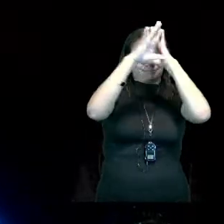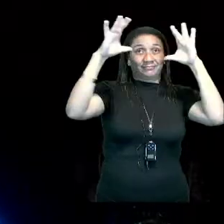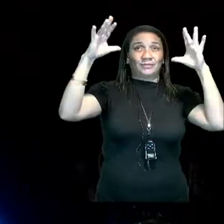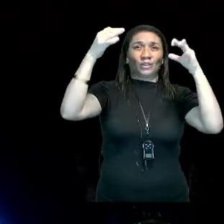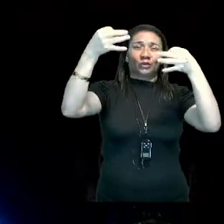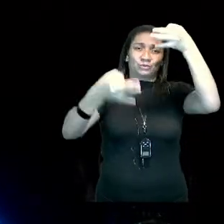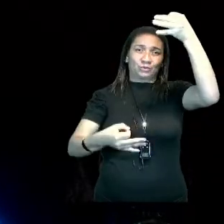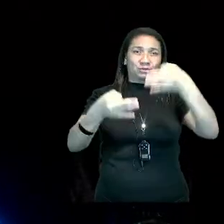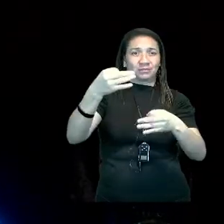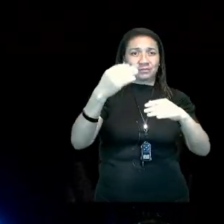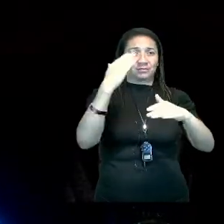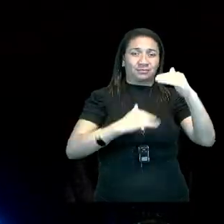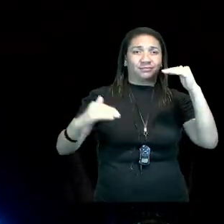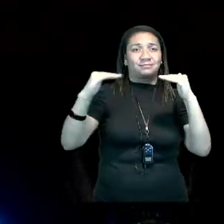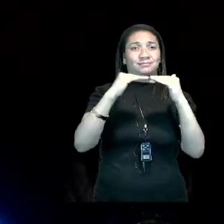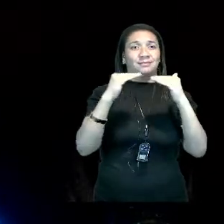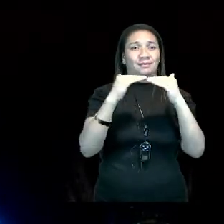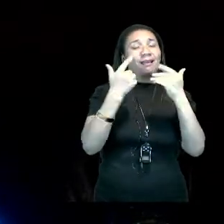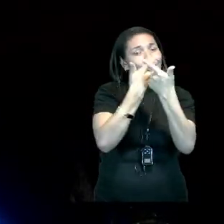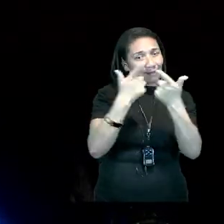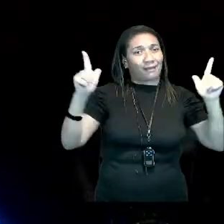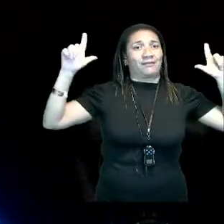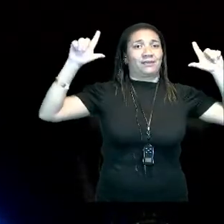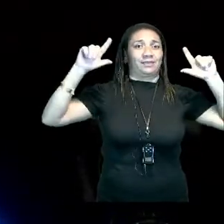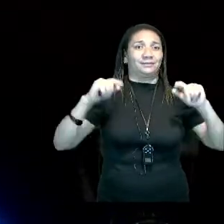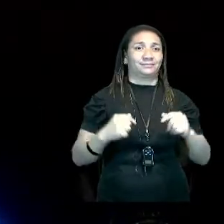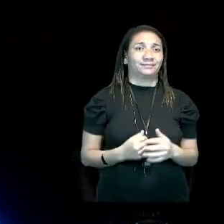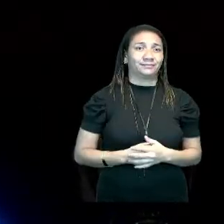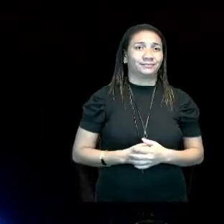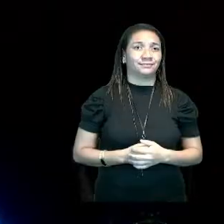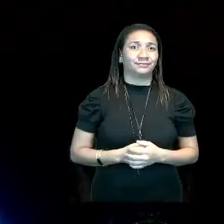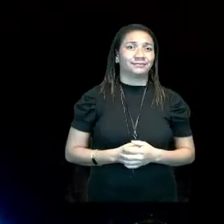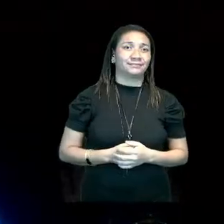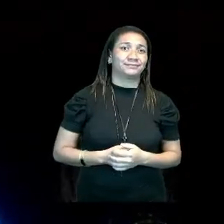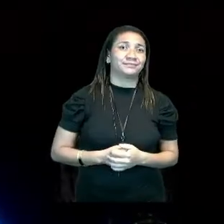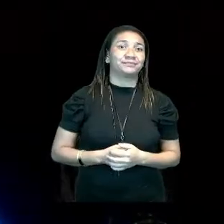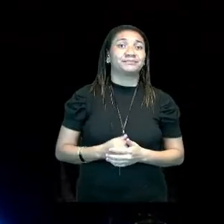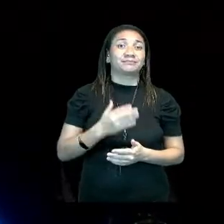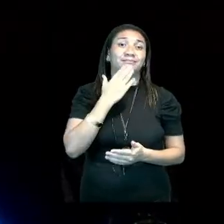freedom. So thank you.